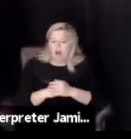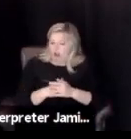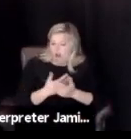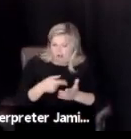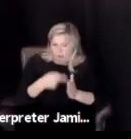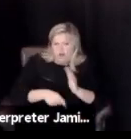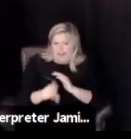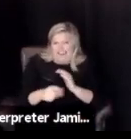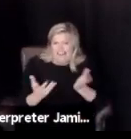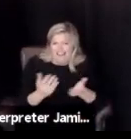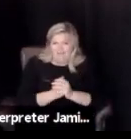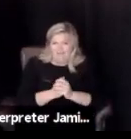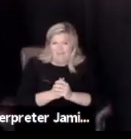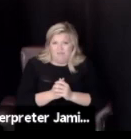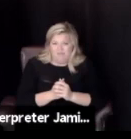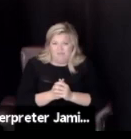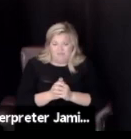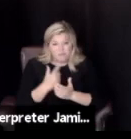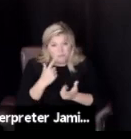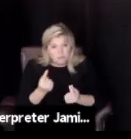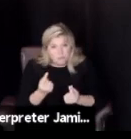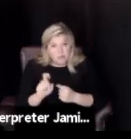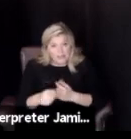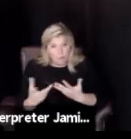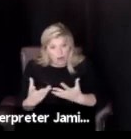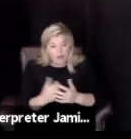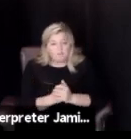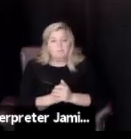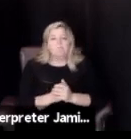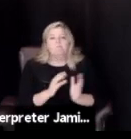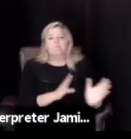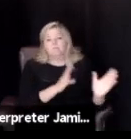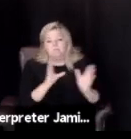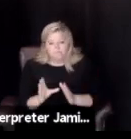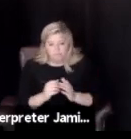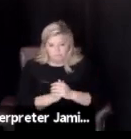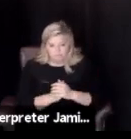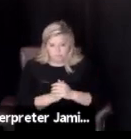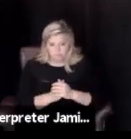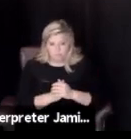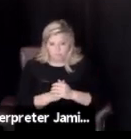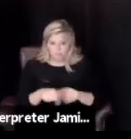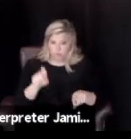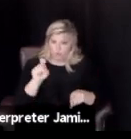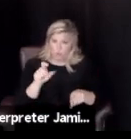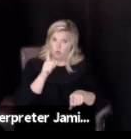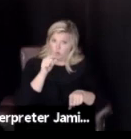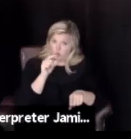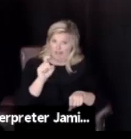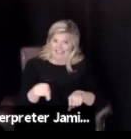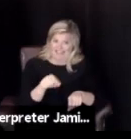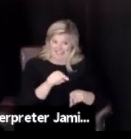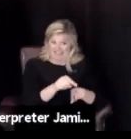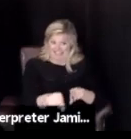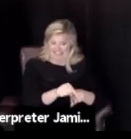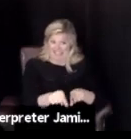What do we need to do? And then they're asking, who needs it? Is it all the employees? Is it a certain